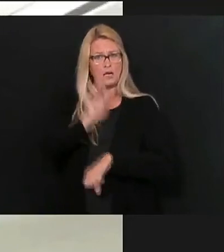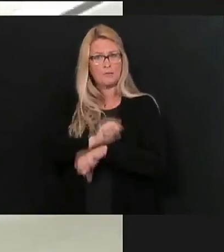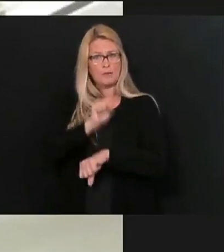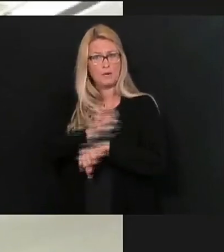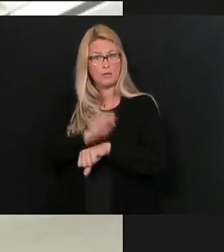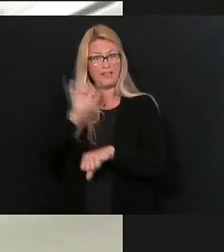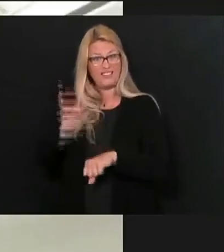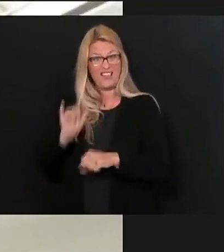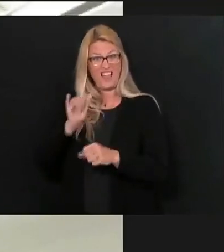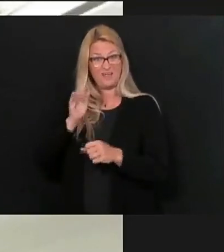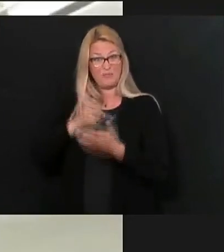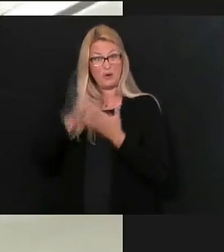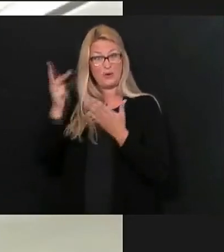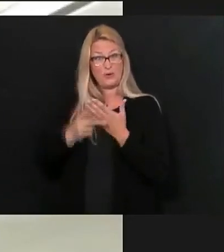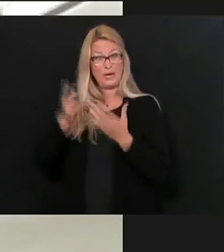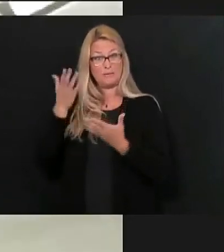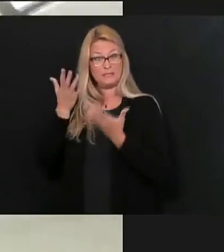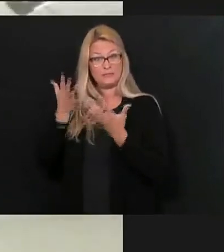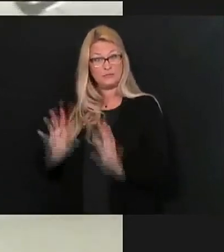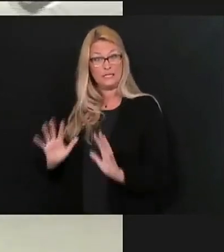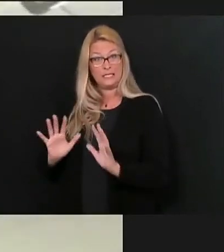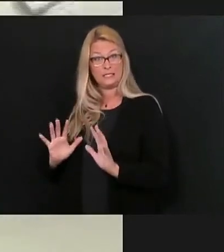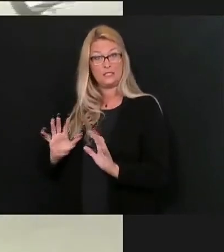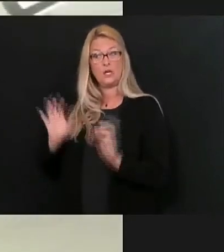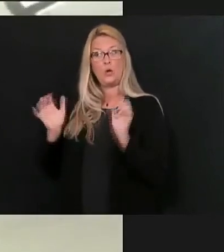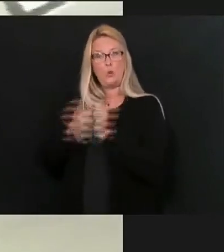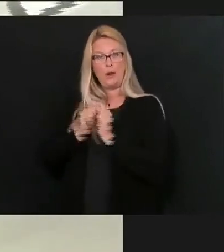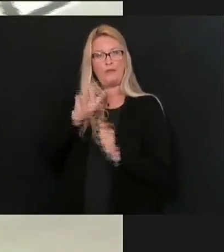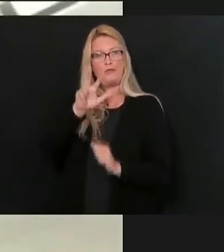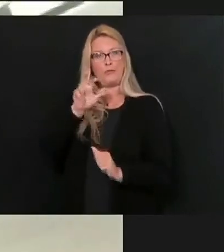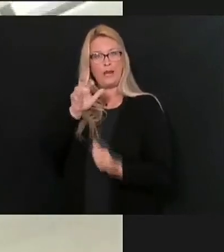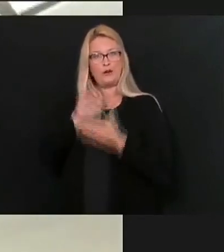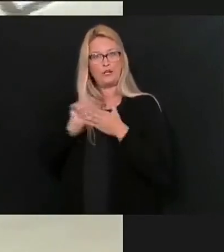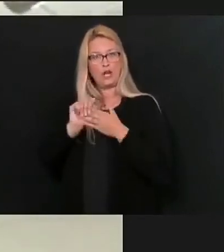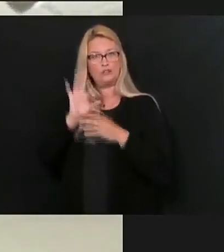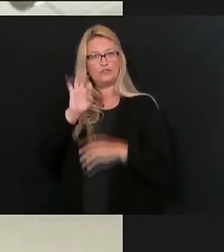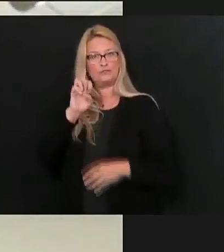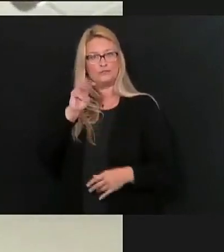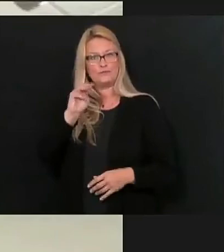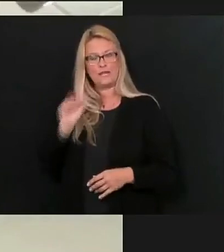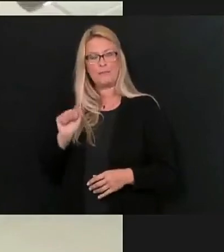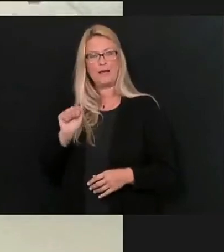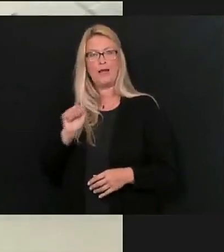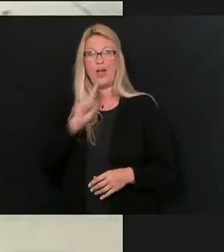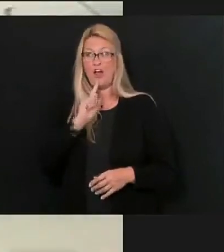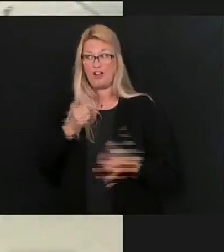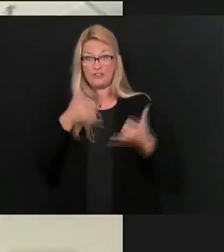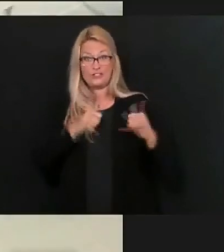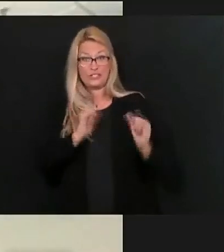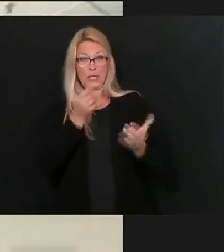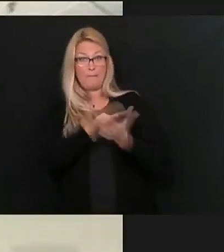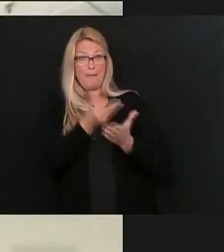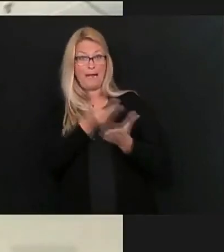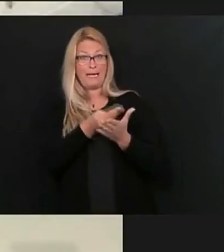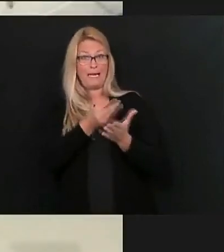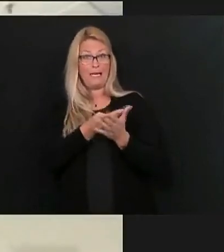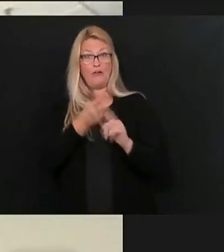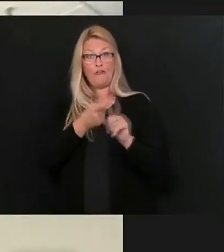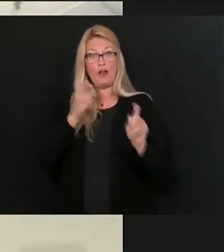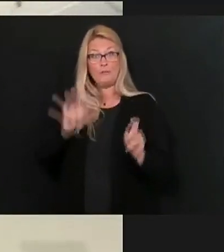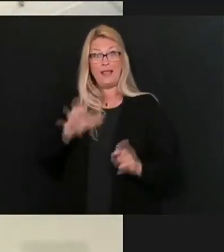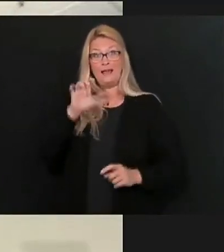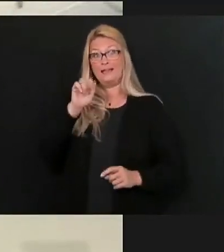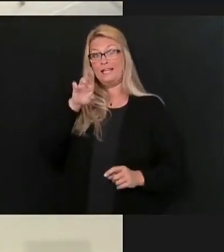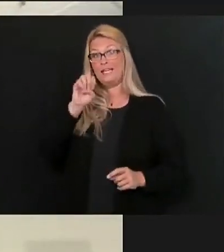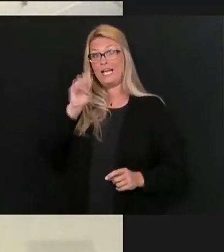was matching with the $300 from FEMA? And if so, are there still monies from the original CARES Act in the state